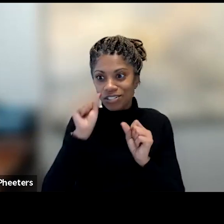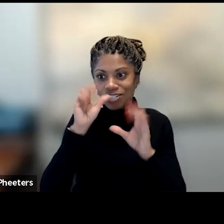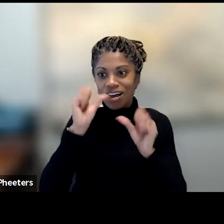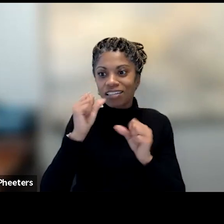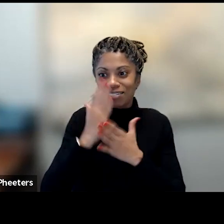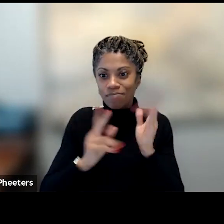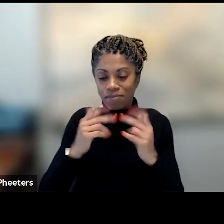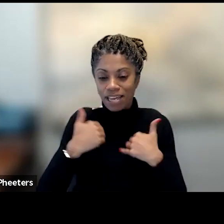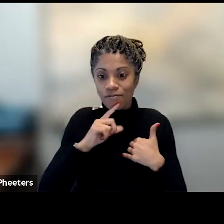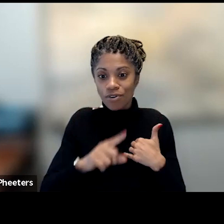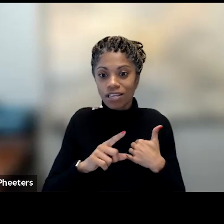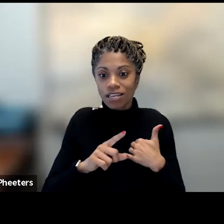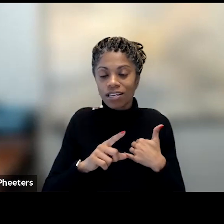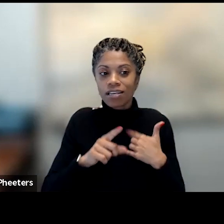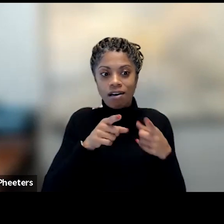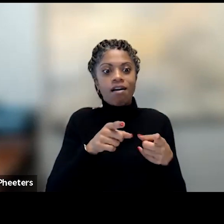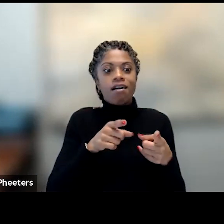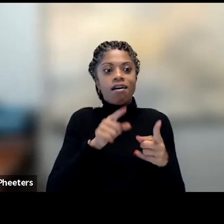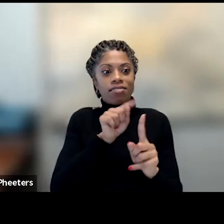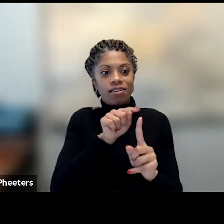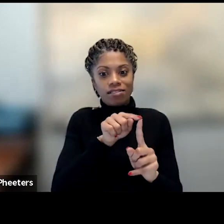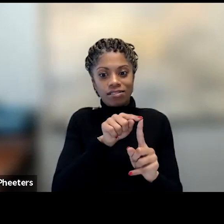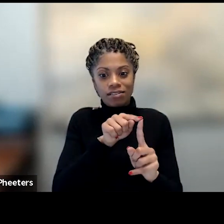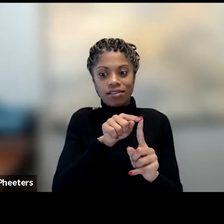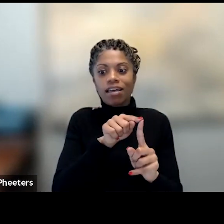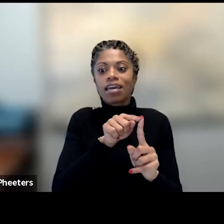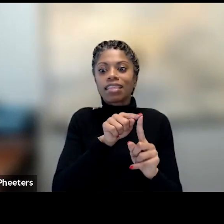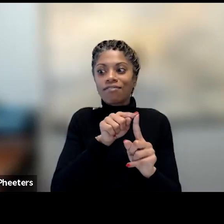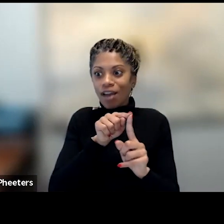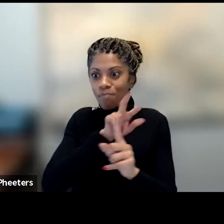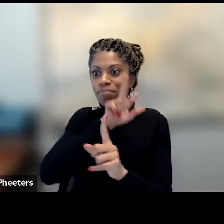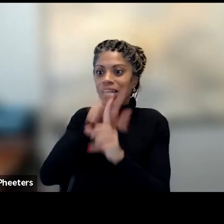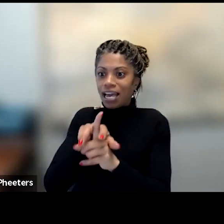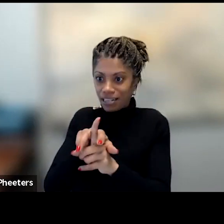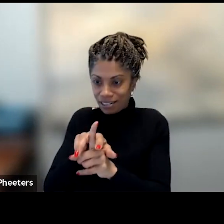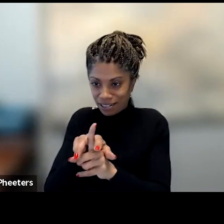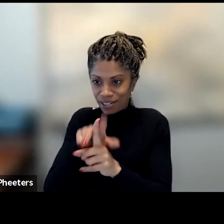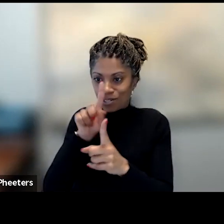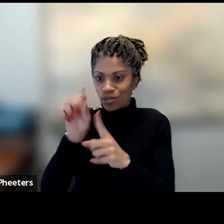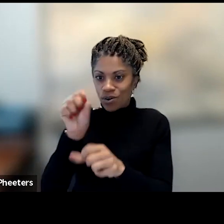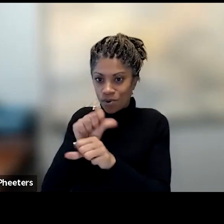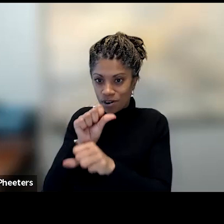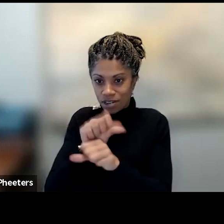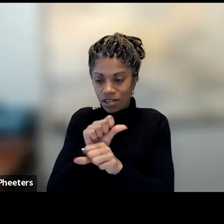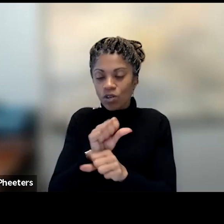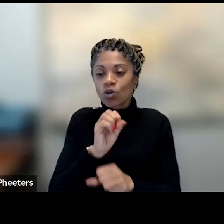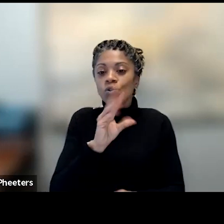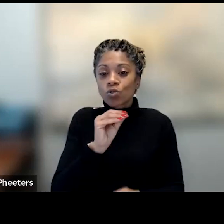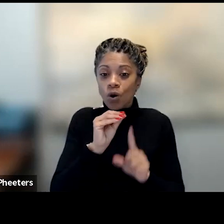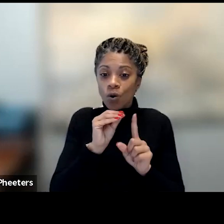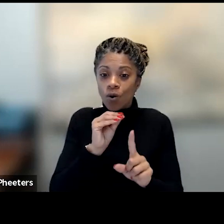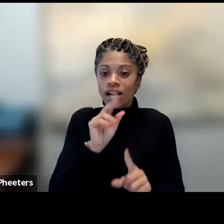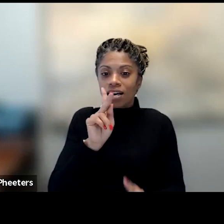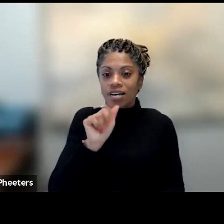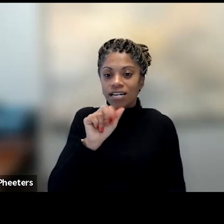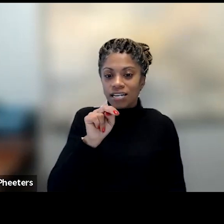but Kaniqua's case study is up about what the Kresge Foundation has done. They took a very detailed and full review of the toolkit and actually applied